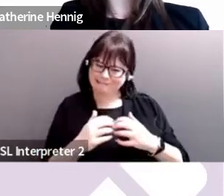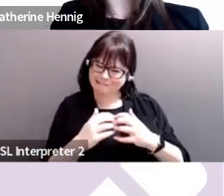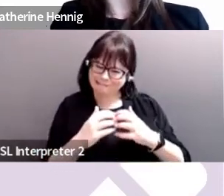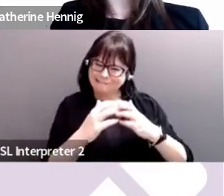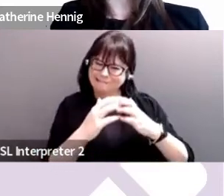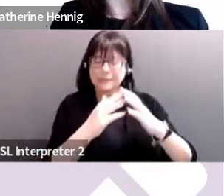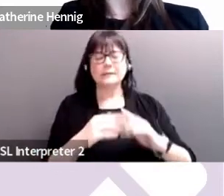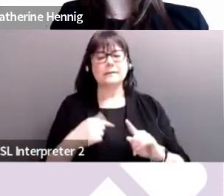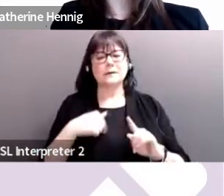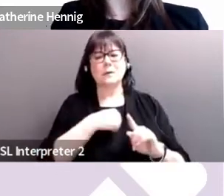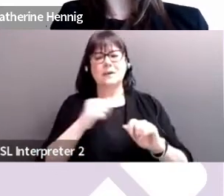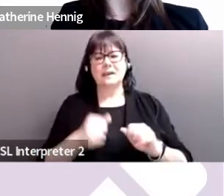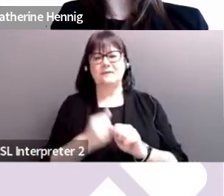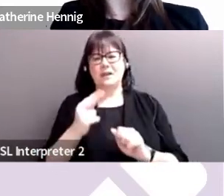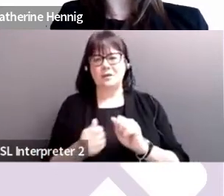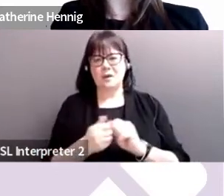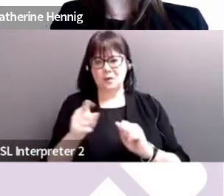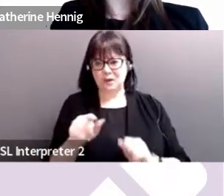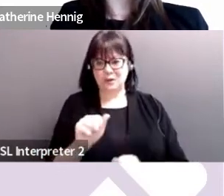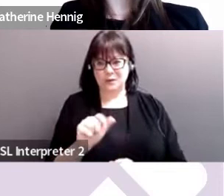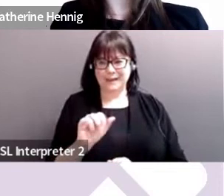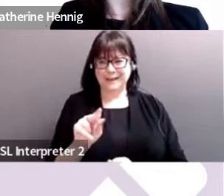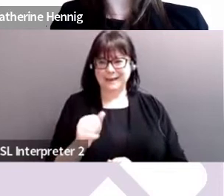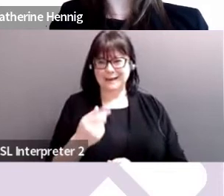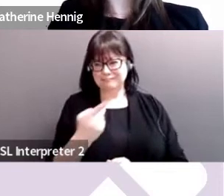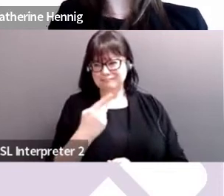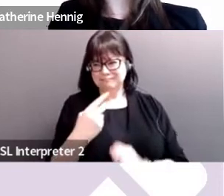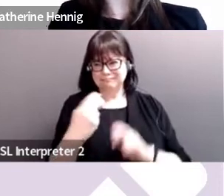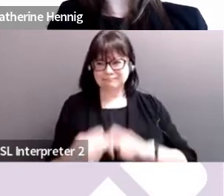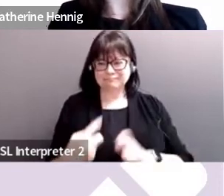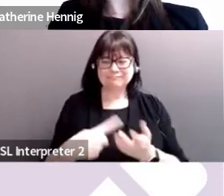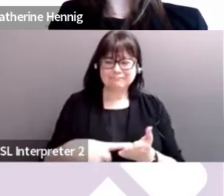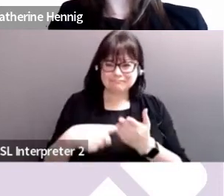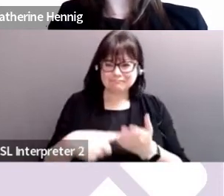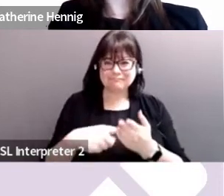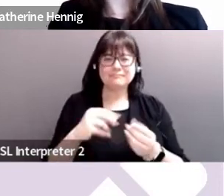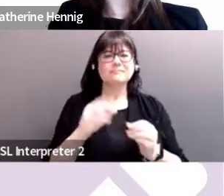we can definitely follow up with you, Alina, and just have a little bit more discussion about your